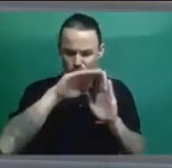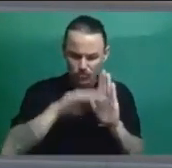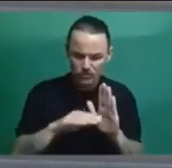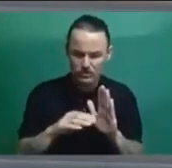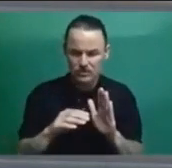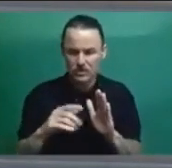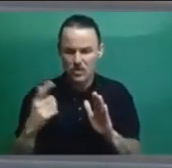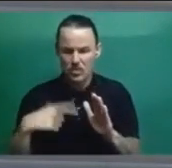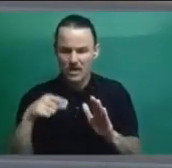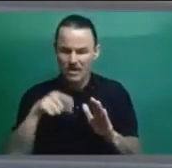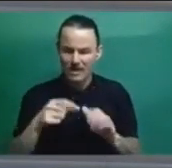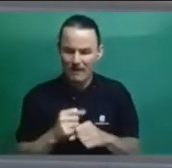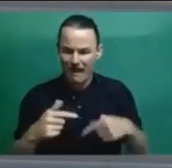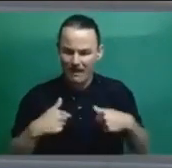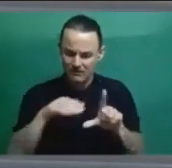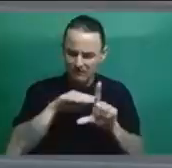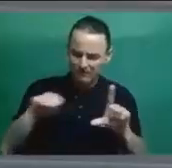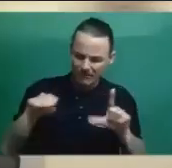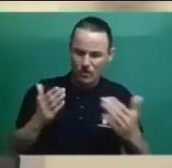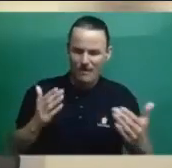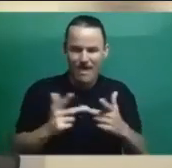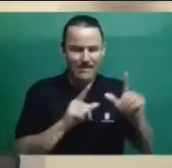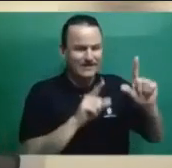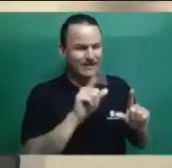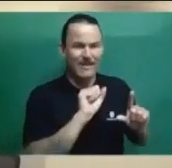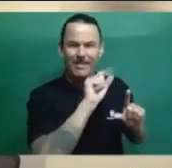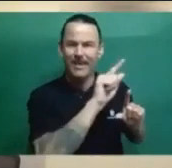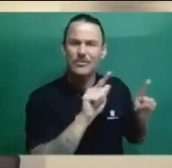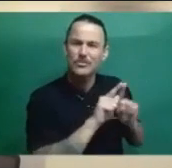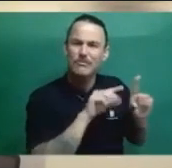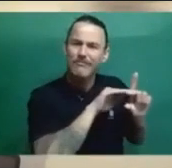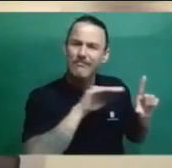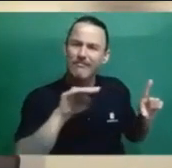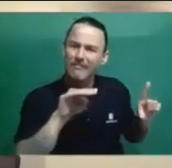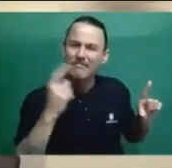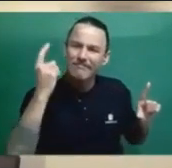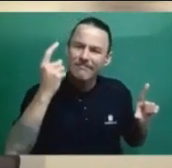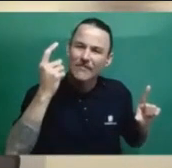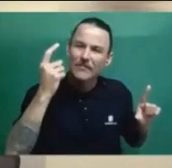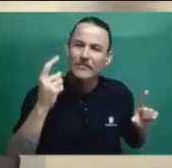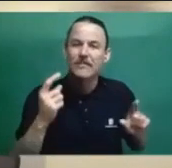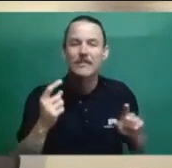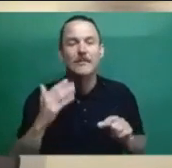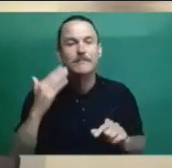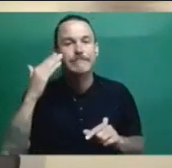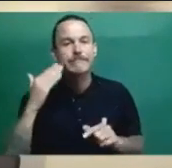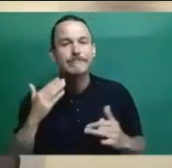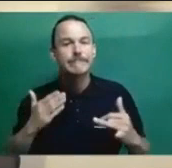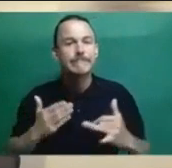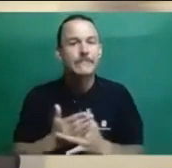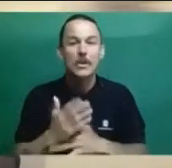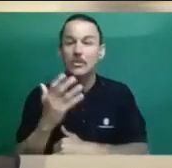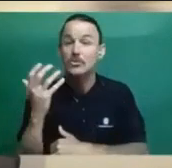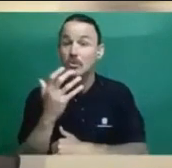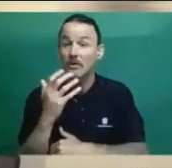cases. Sorry, Premier, Mr. Limbrick's time has expired. You might provide an answer to that question.